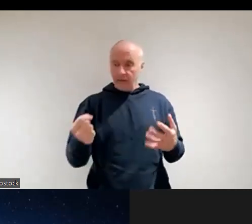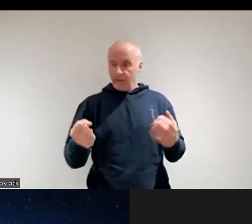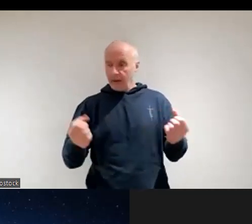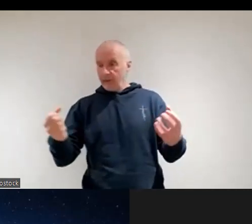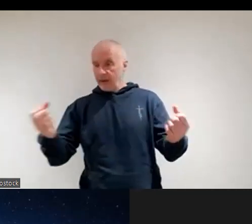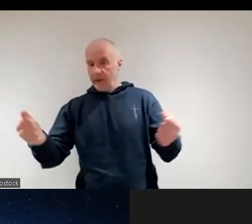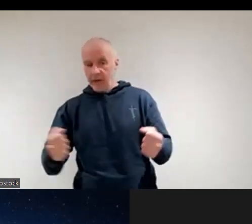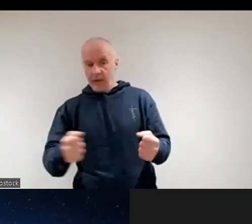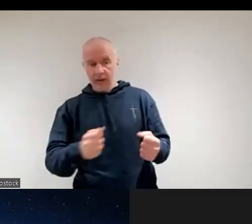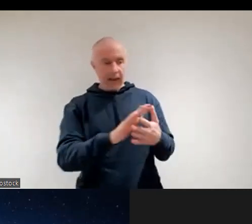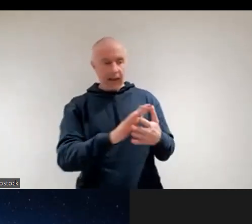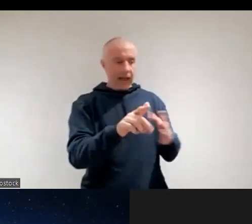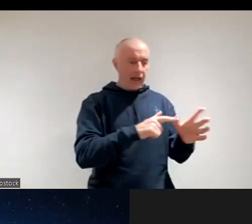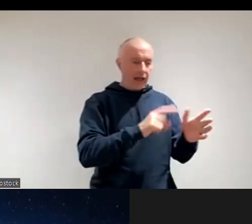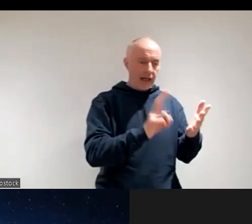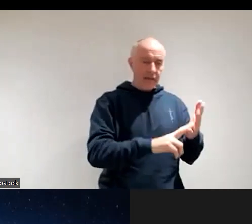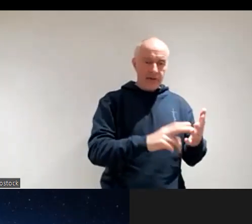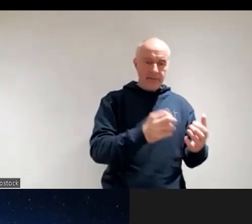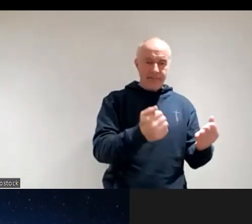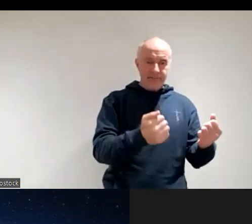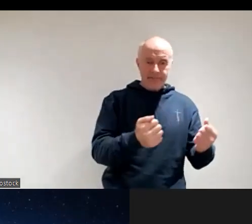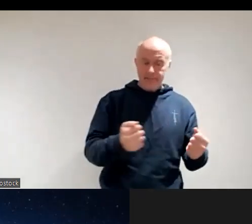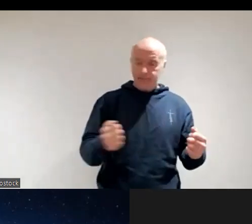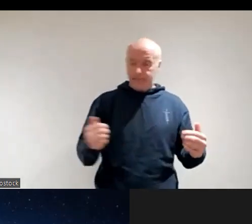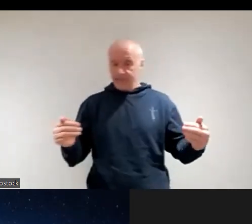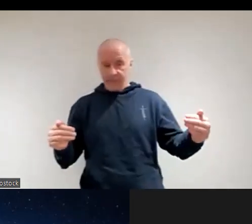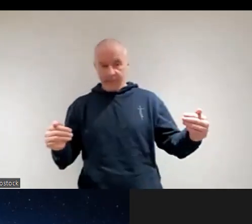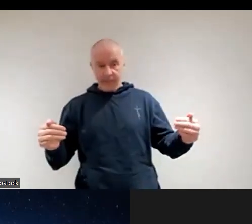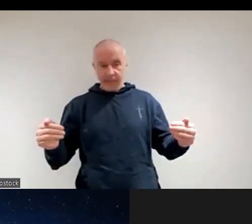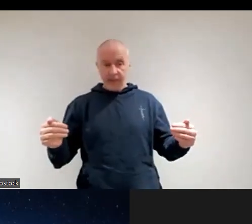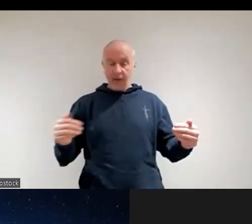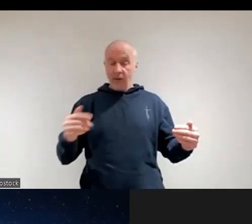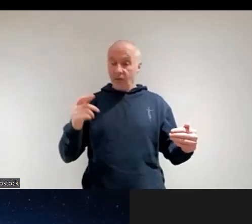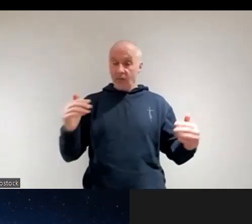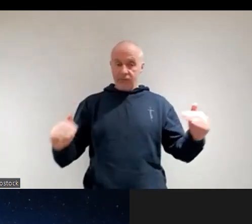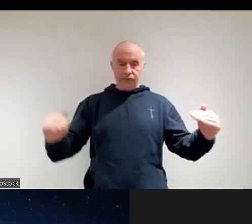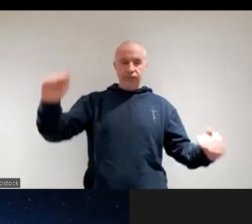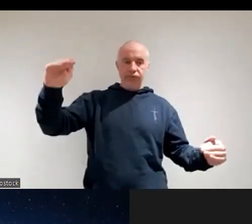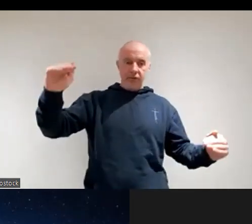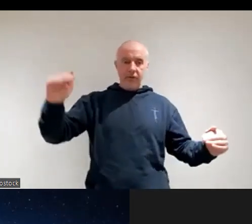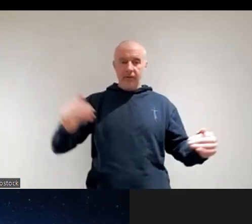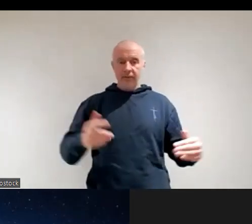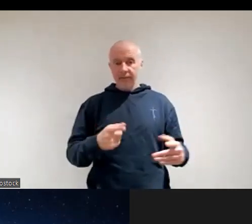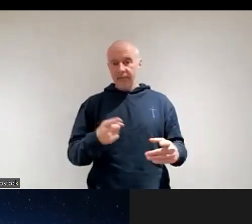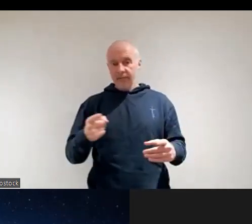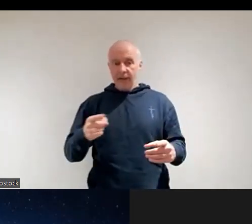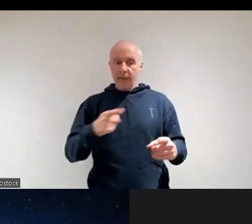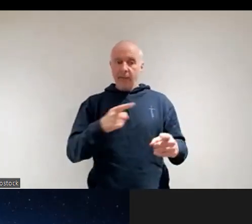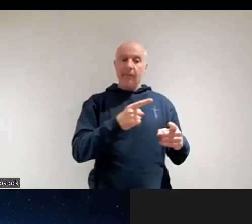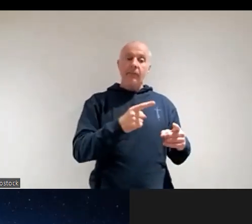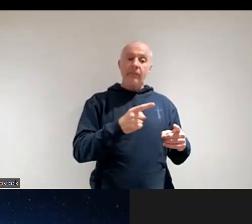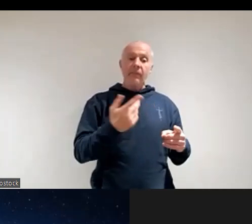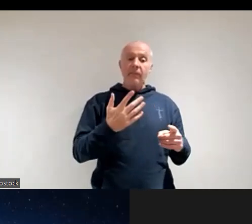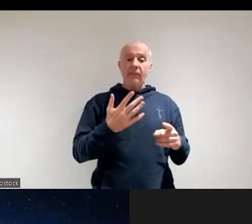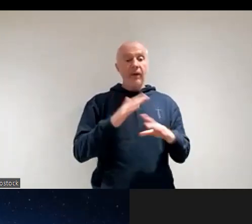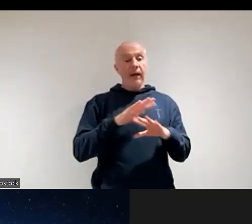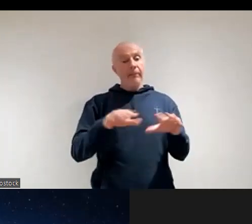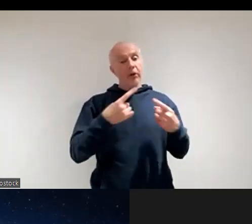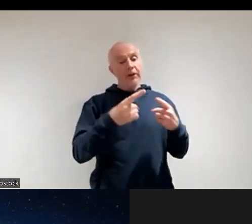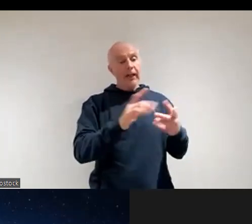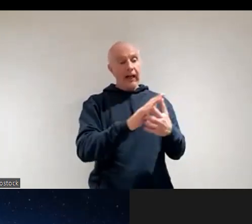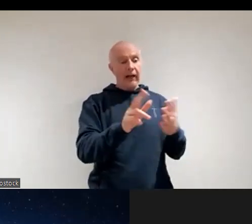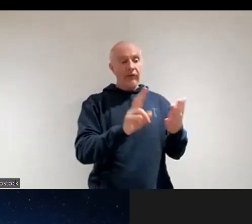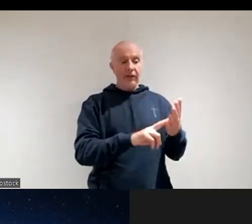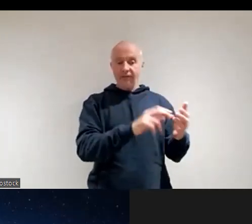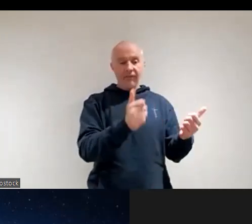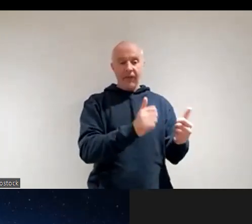the hydrogen, I think you can say this. But I'm not saying that the hydrogen is dead. The hydrogen will be